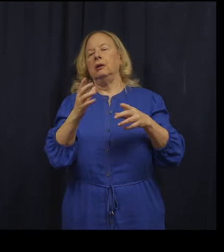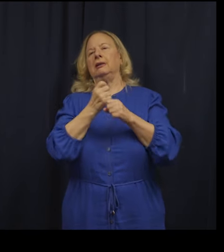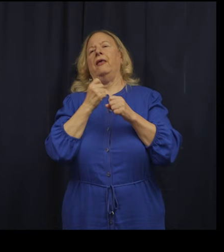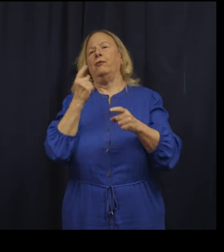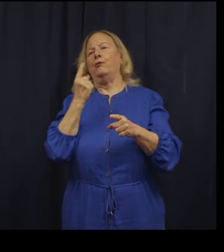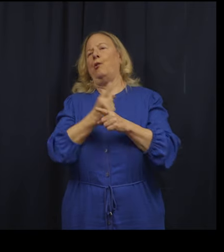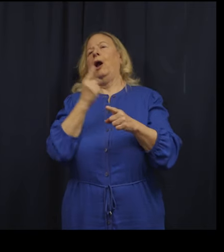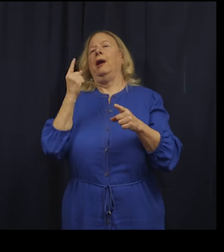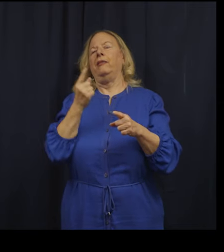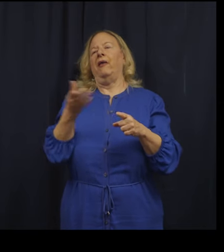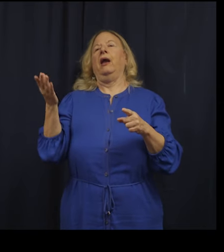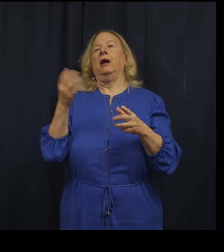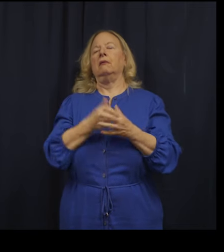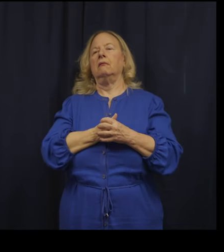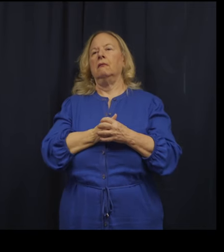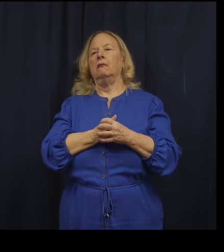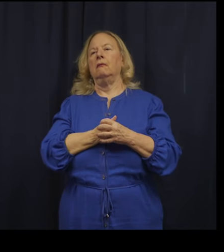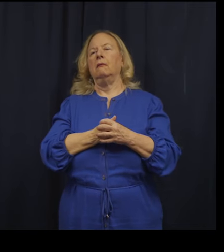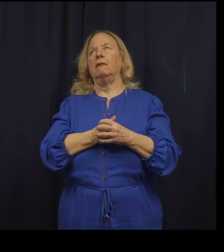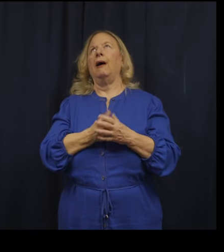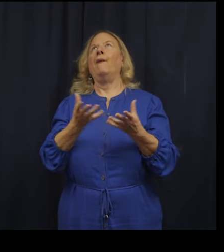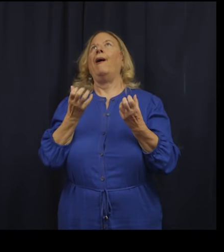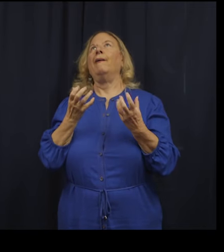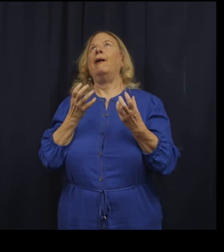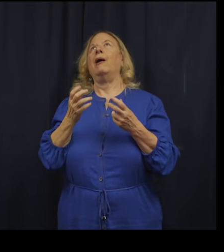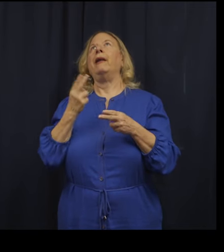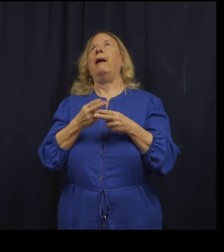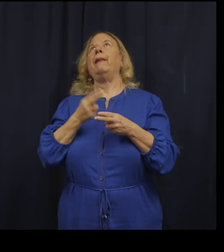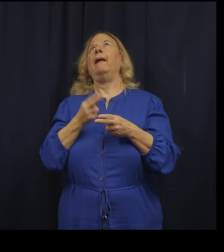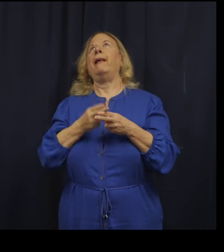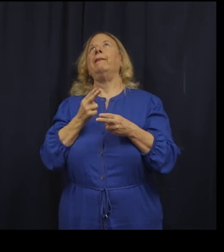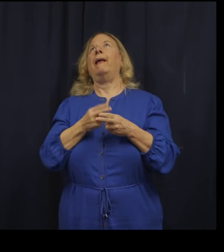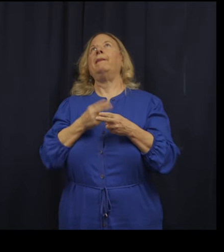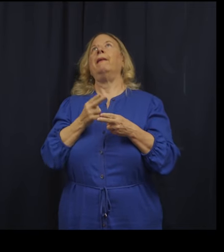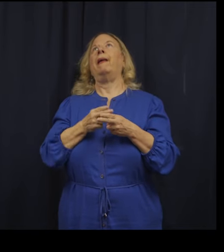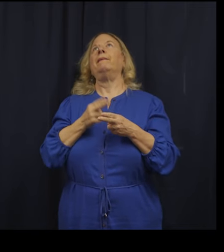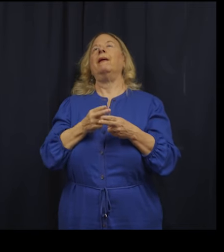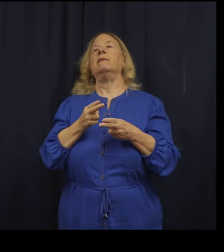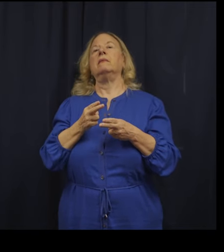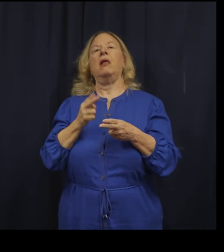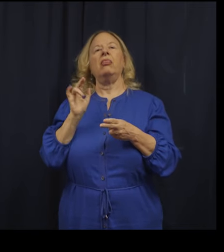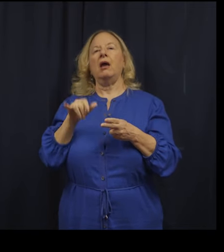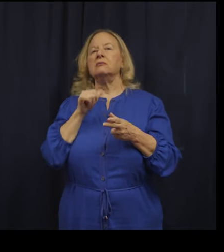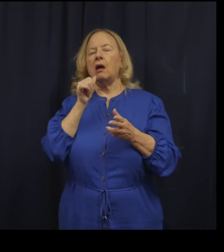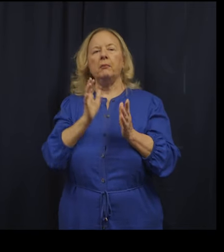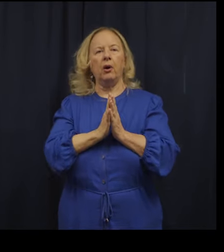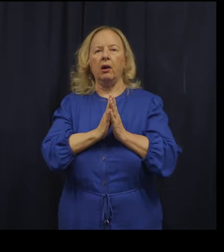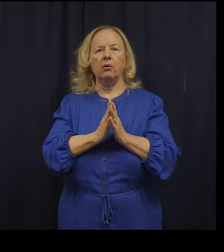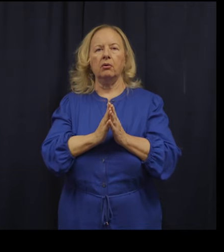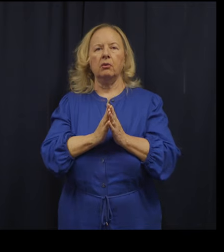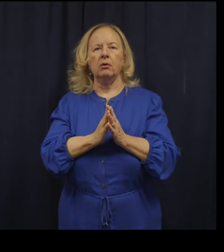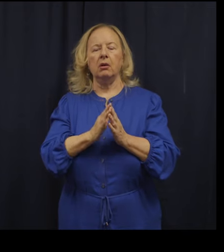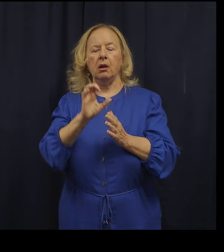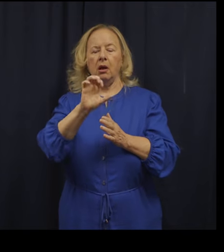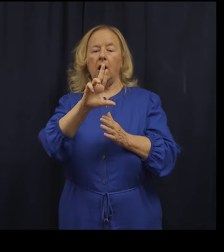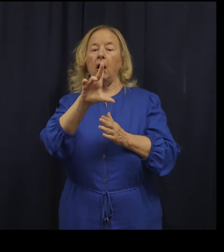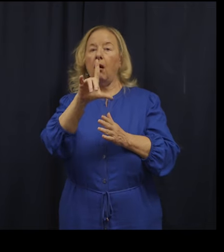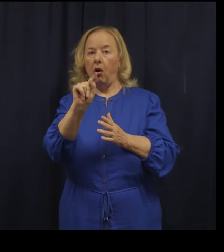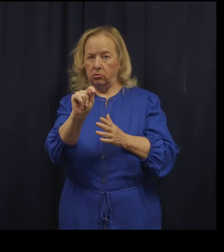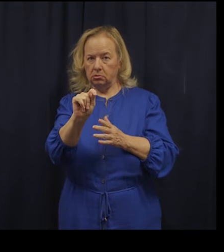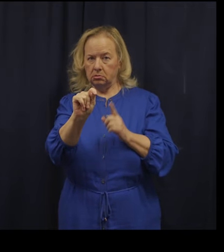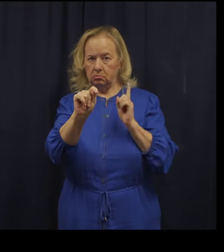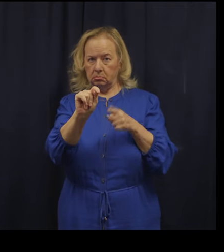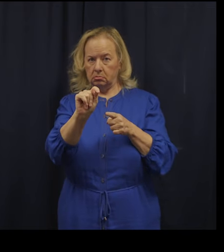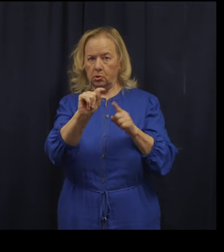desired results, or simply reciting his name over and over as some formulated prayer. There is a cult group, and I do mean